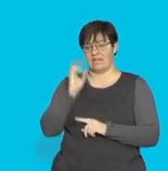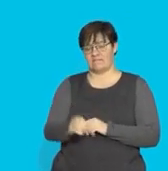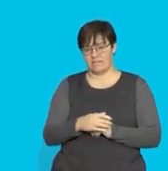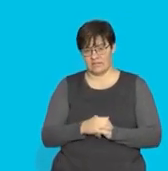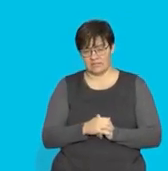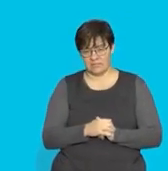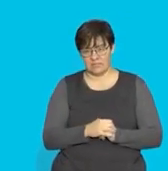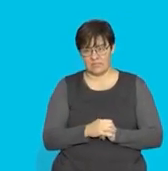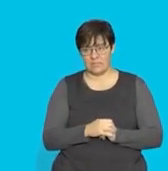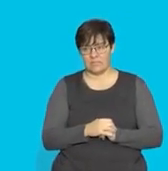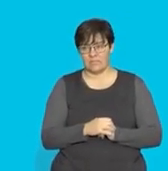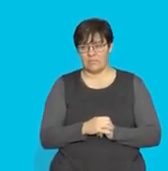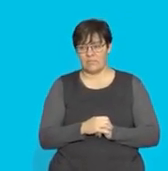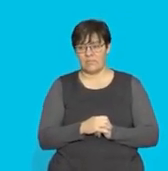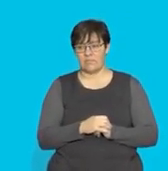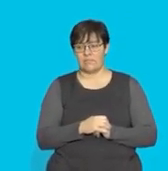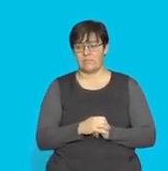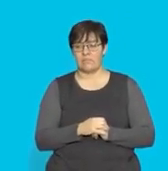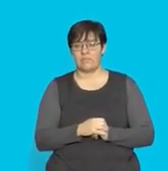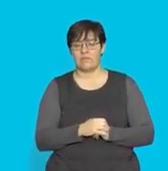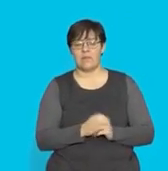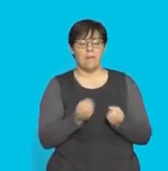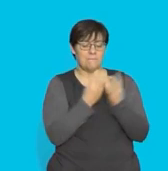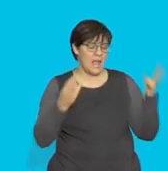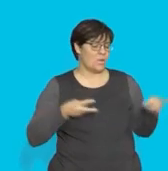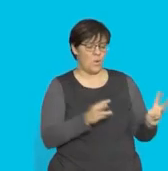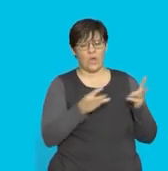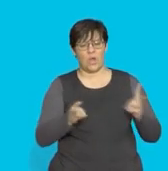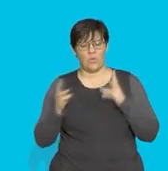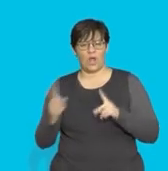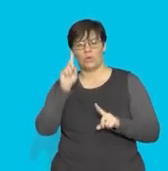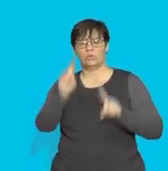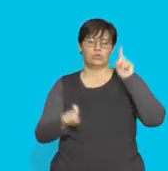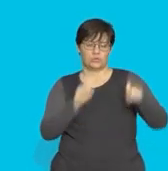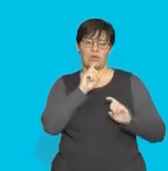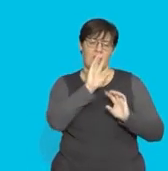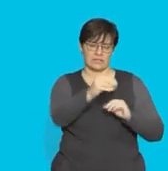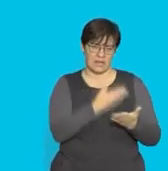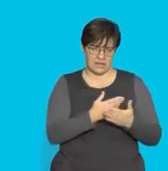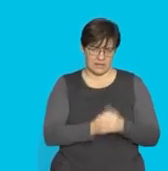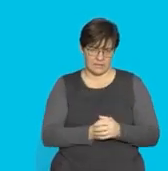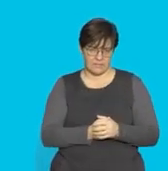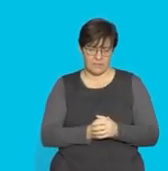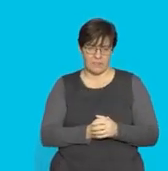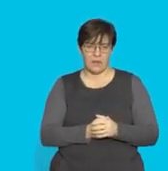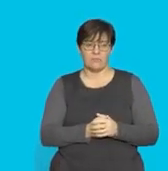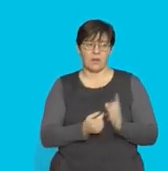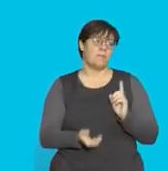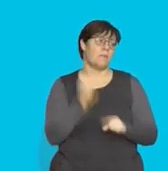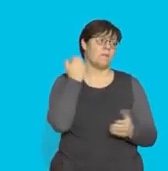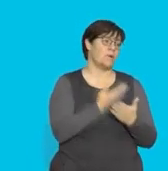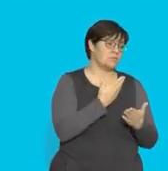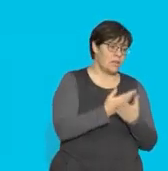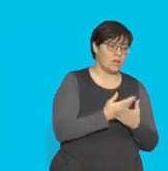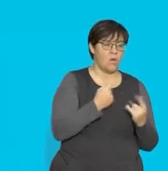allele, so that's going to be an affected individual. And guys, there are many ways that these questions can be asked. One could